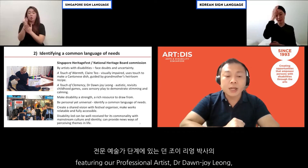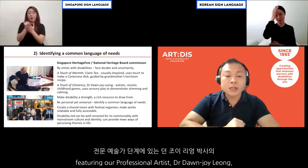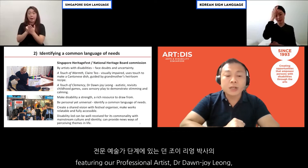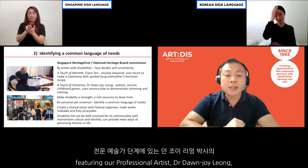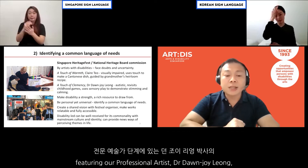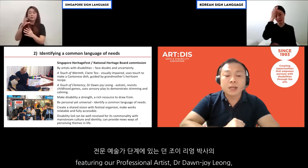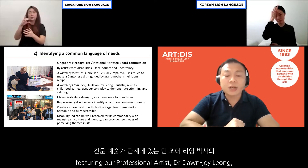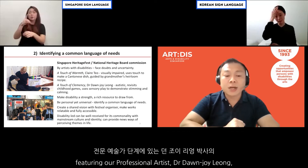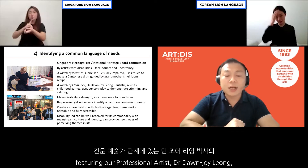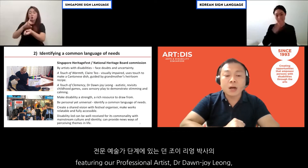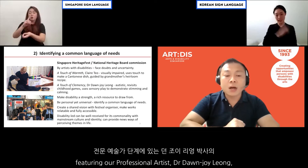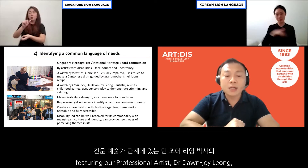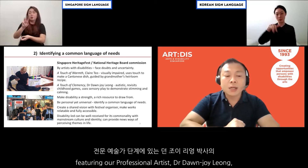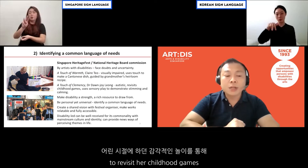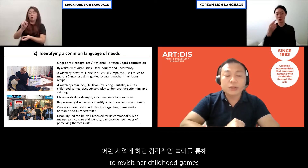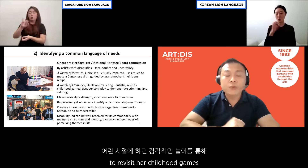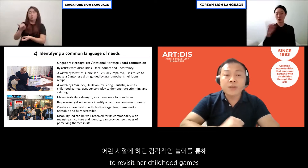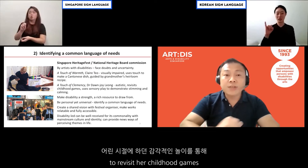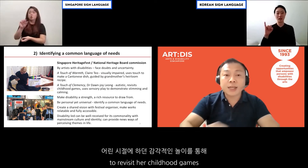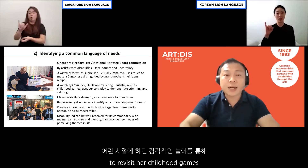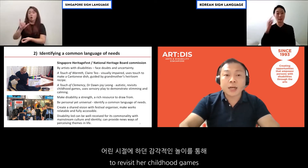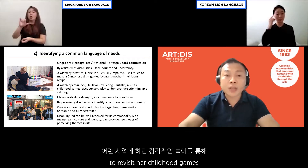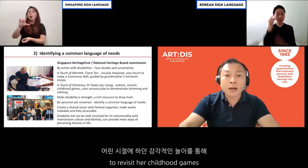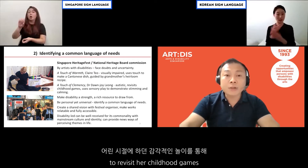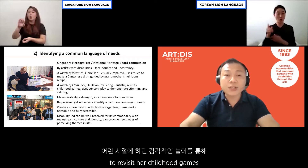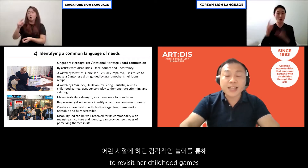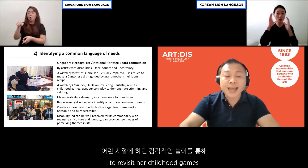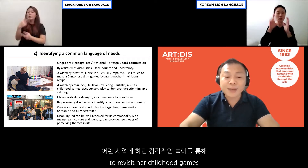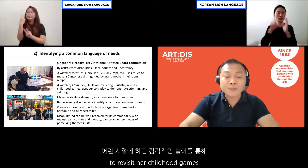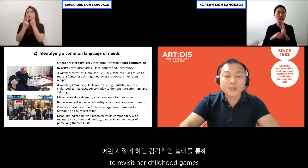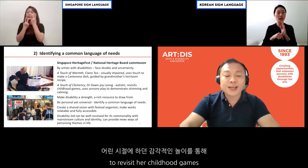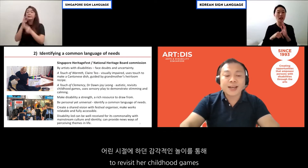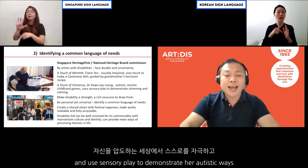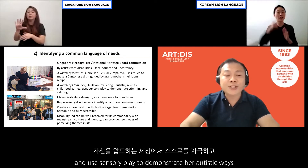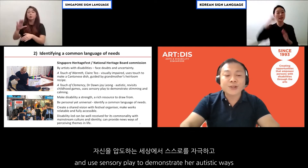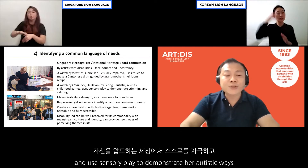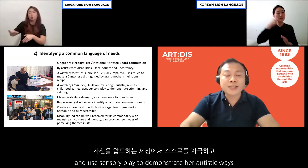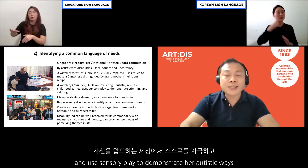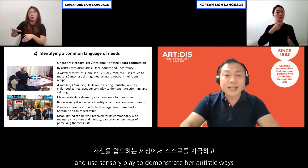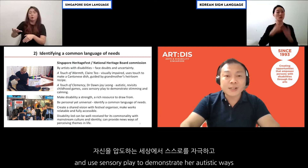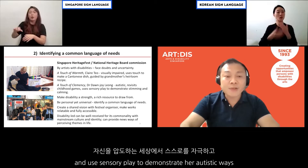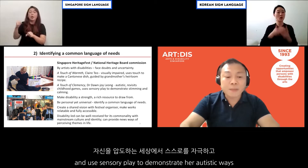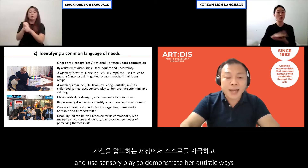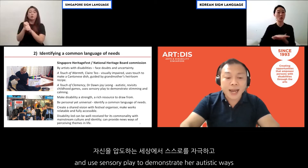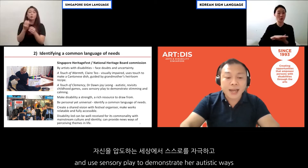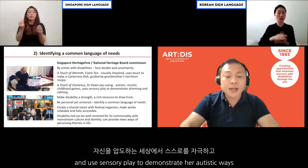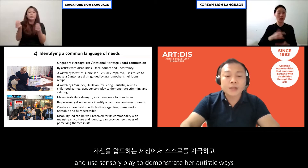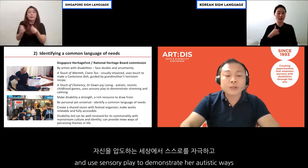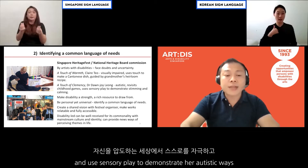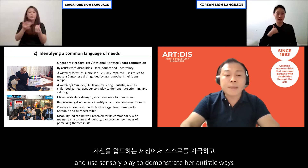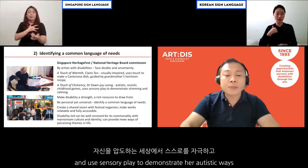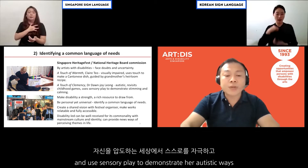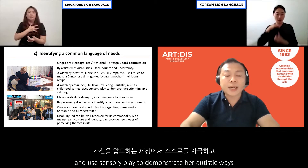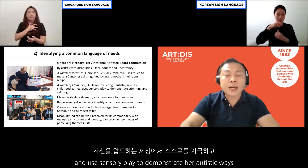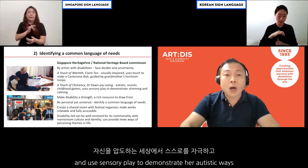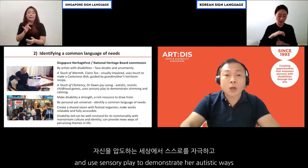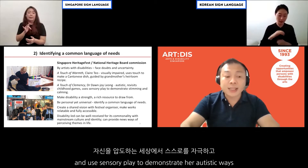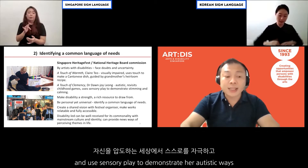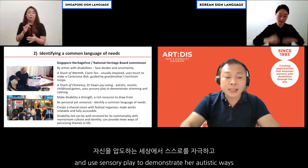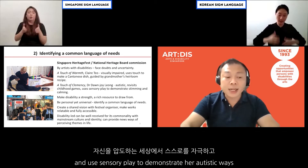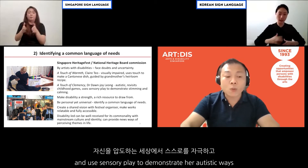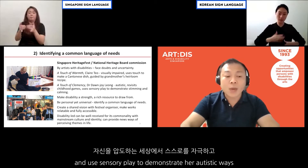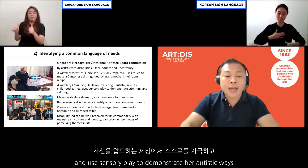artist, Dr. Don Joy Leong, to revisit her childhood games and use sensory play to demonstrate